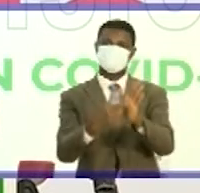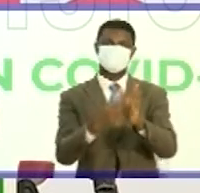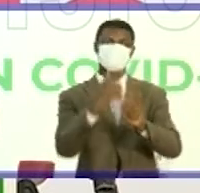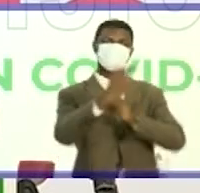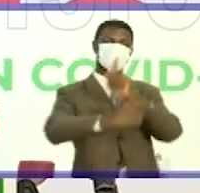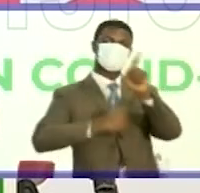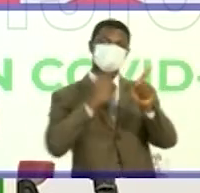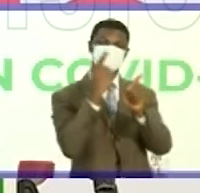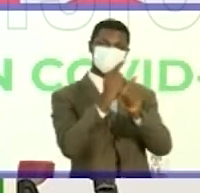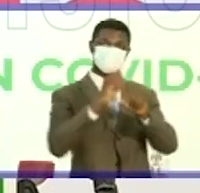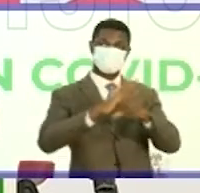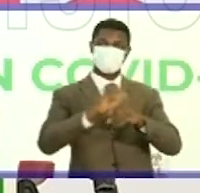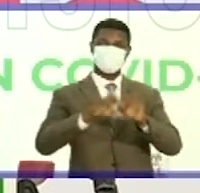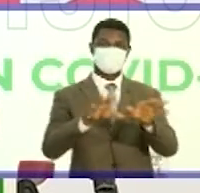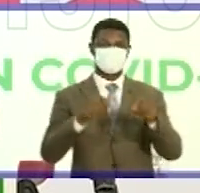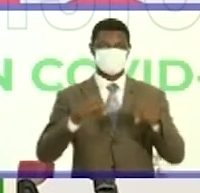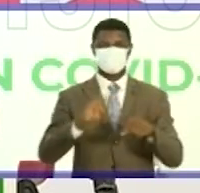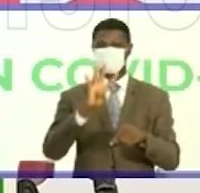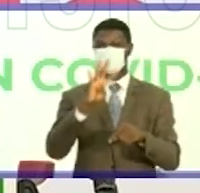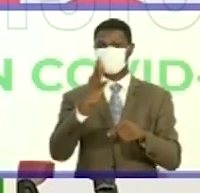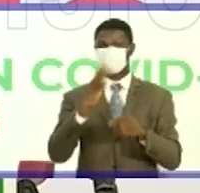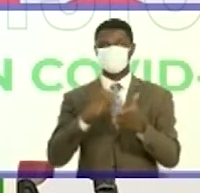cases. As of 4th of